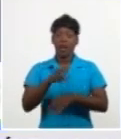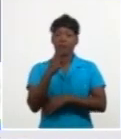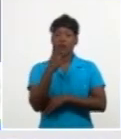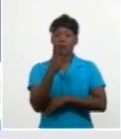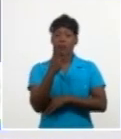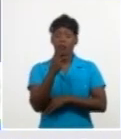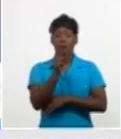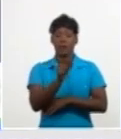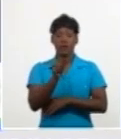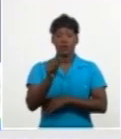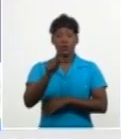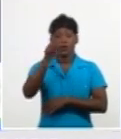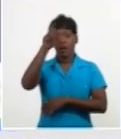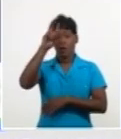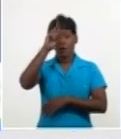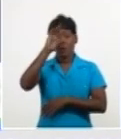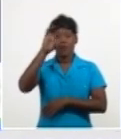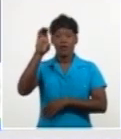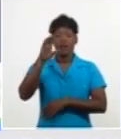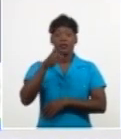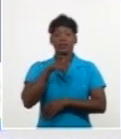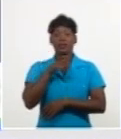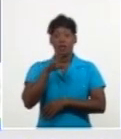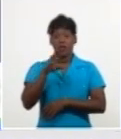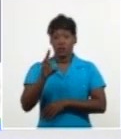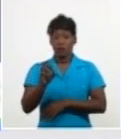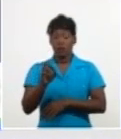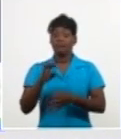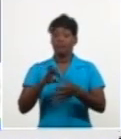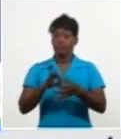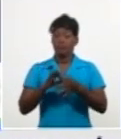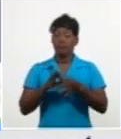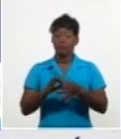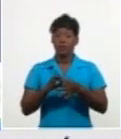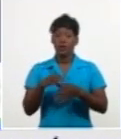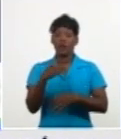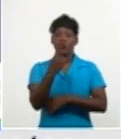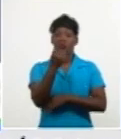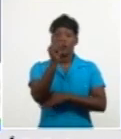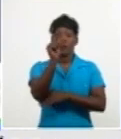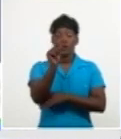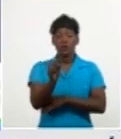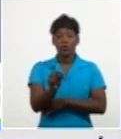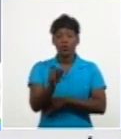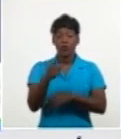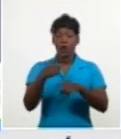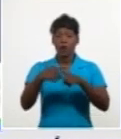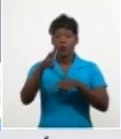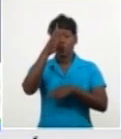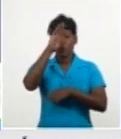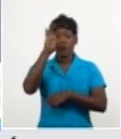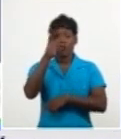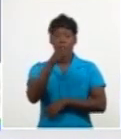another at the Dr. Luis Diaz Soto Military Hospital.